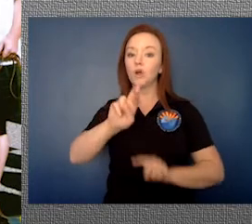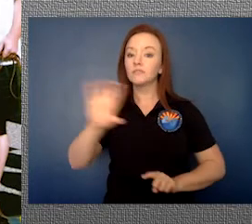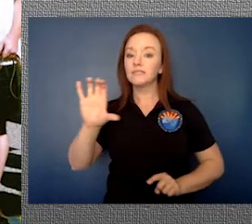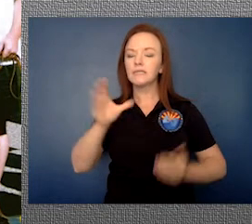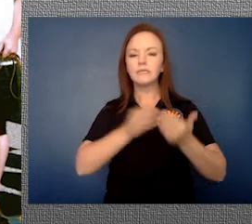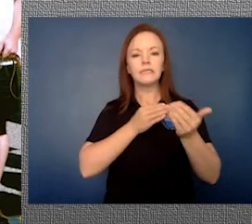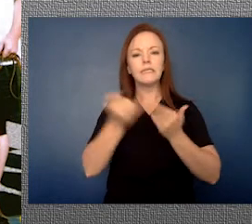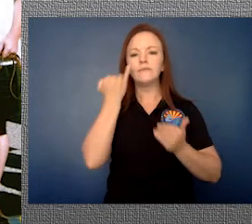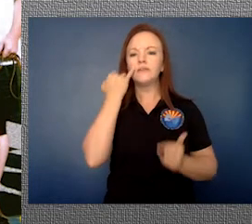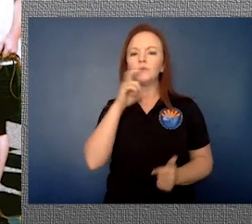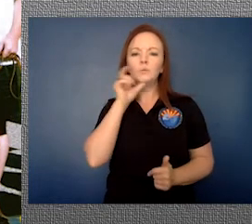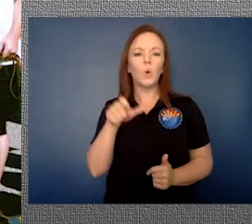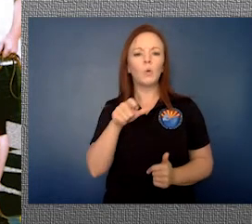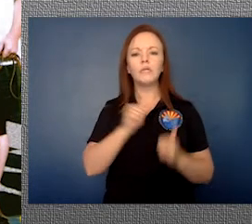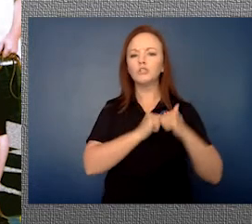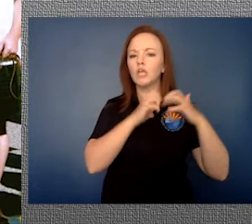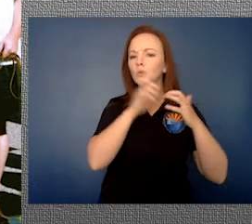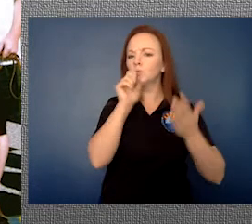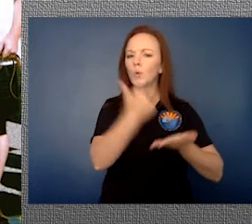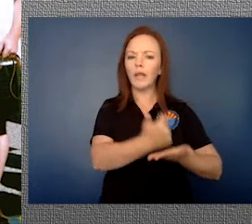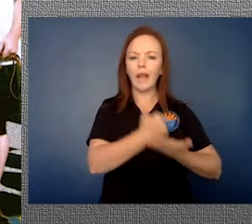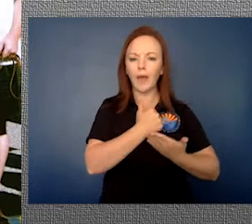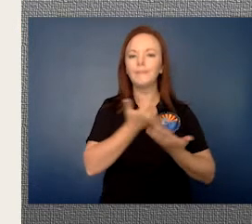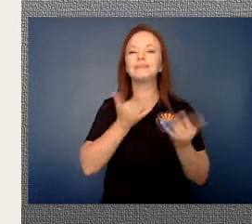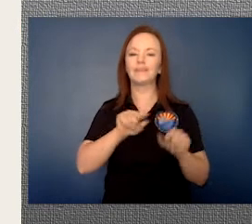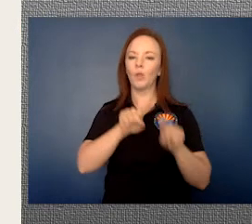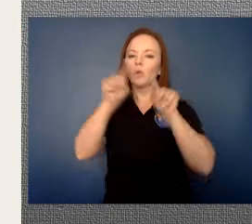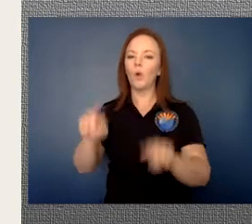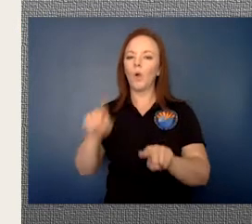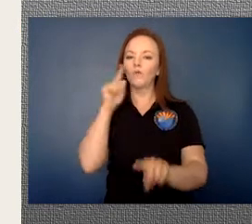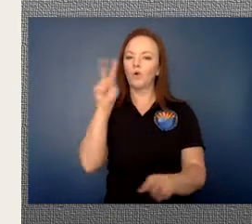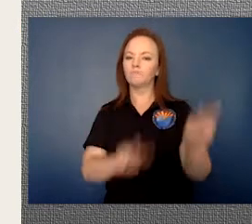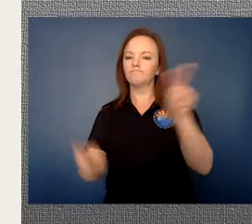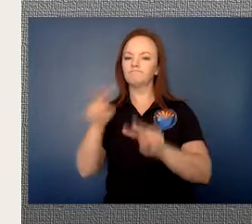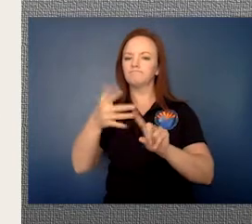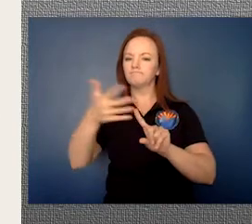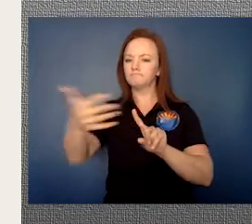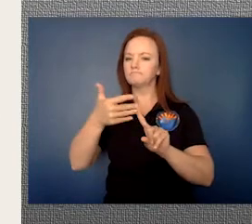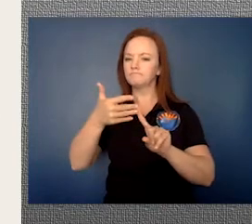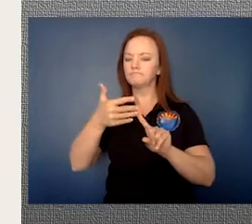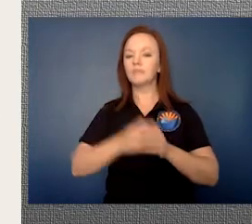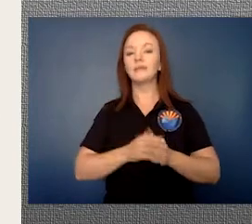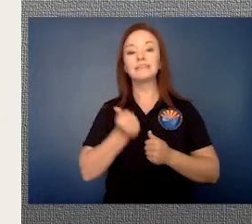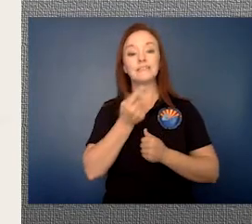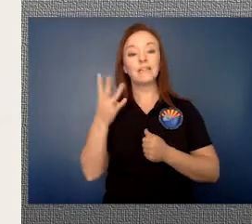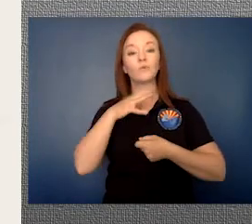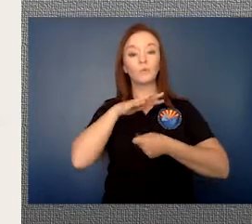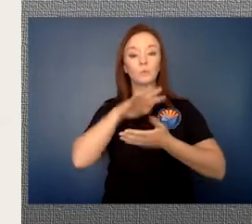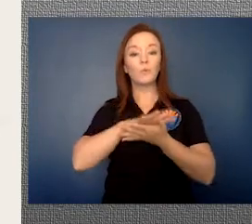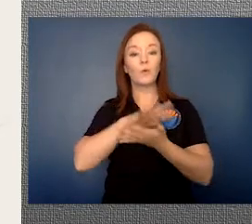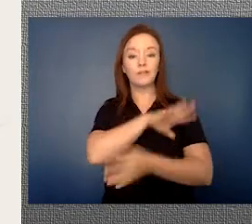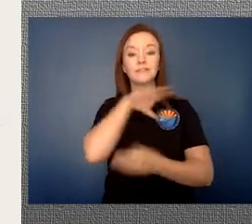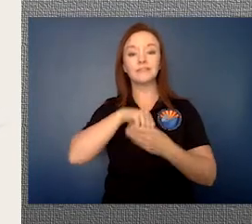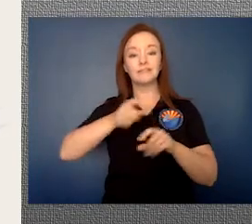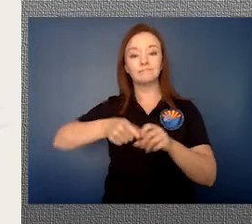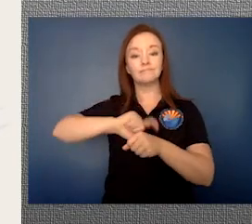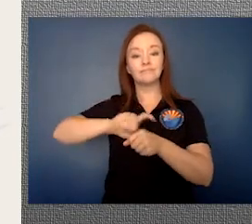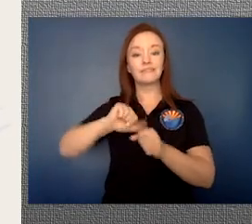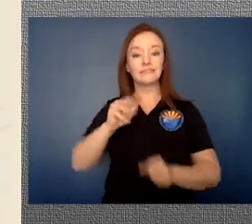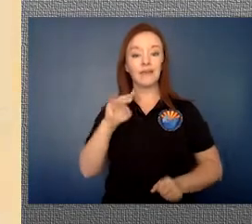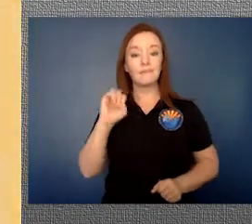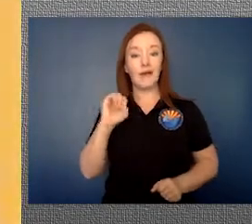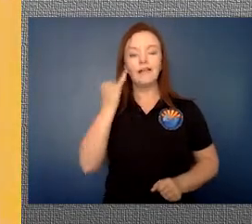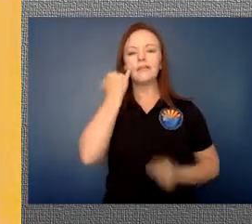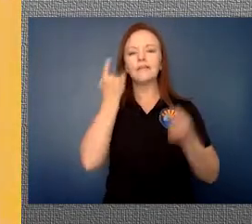center even if they do not need shelter assistance. There are several schools within the 10-mile EPZ. If a school is evacuated,